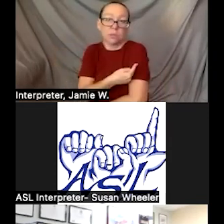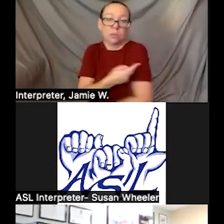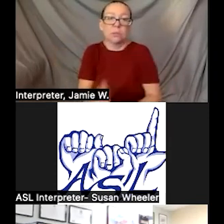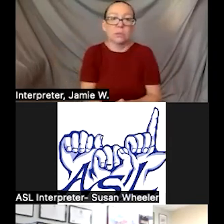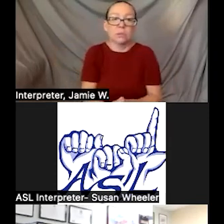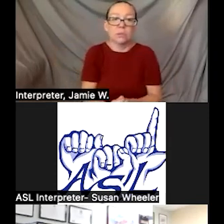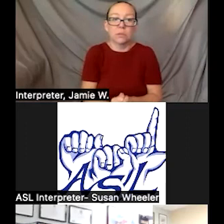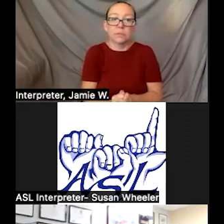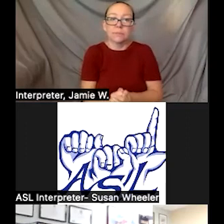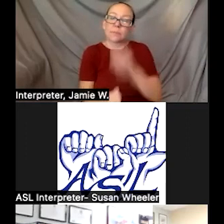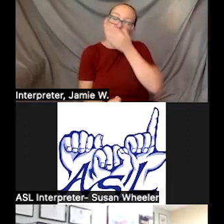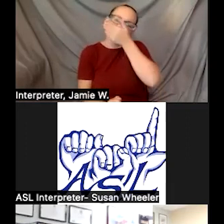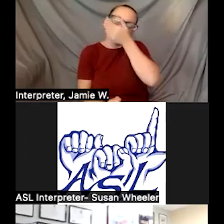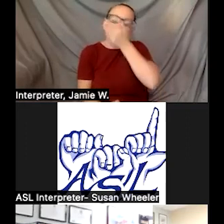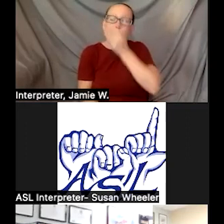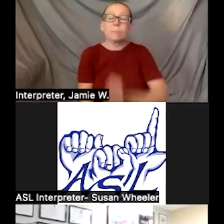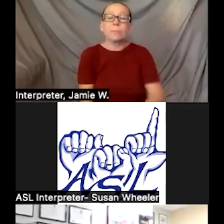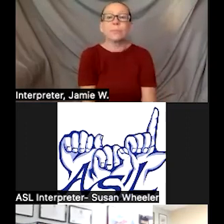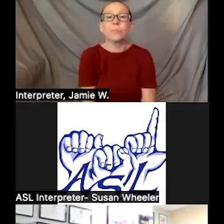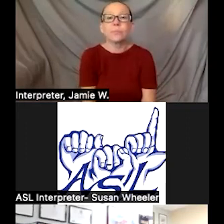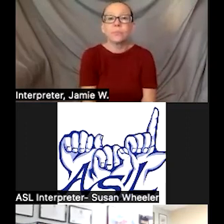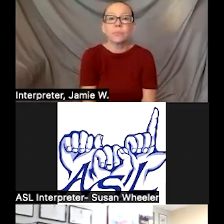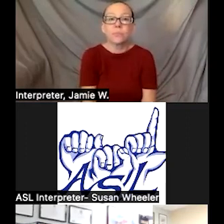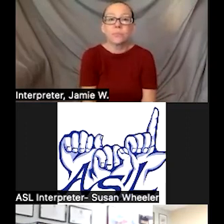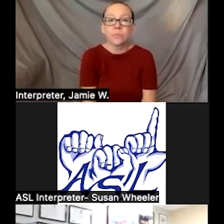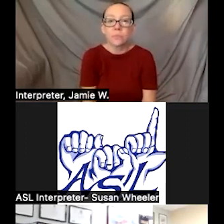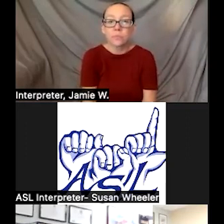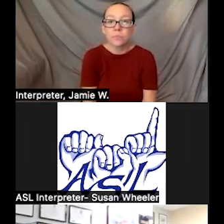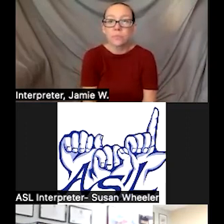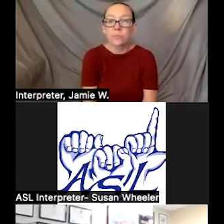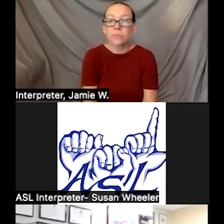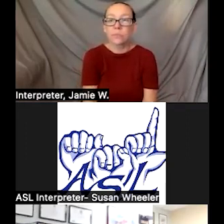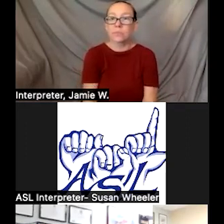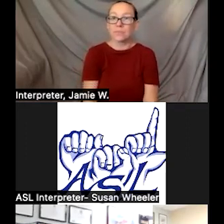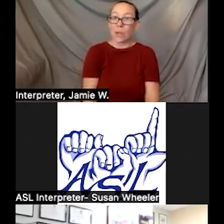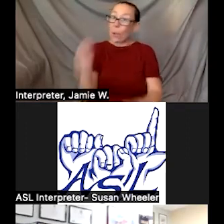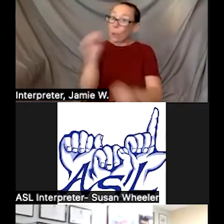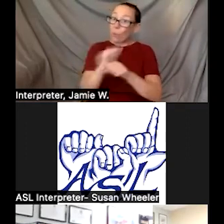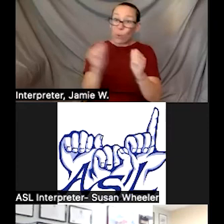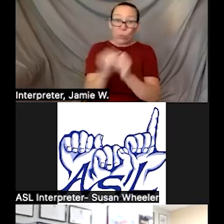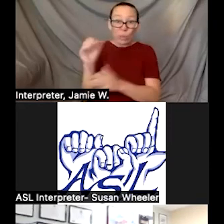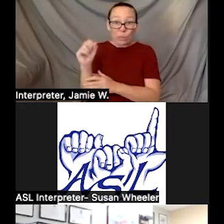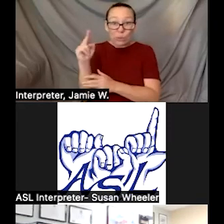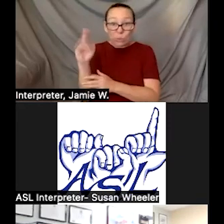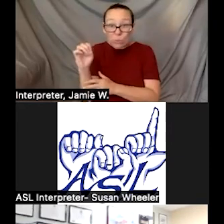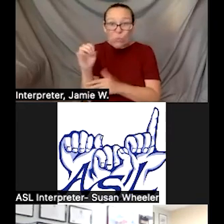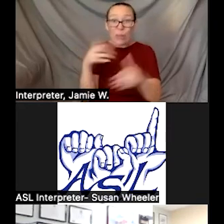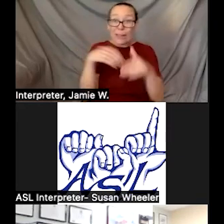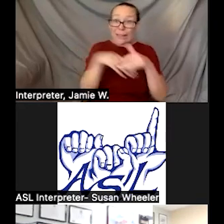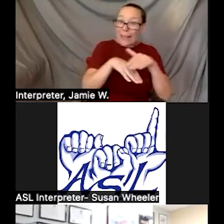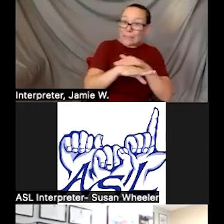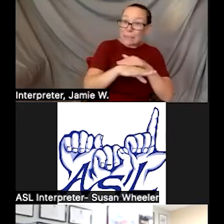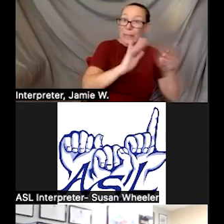as a resource. Excellent. So we'll work with Sue and the accessibility committee and coordinate